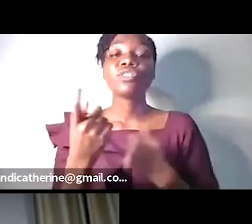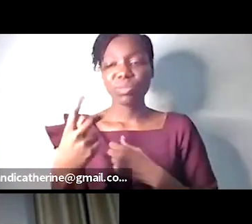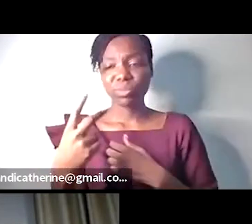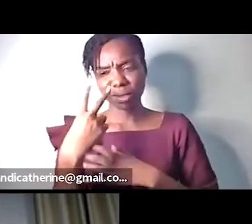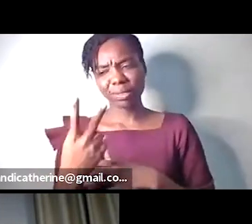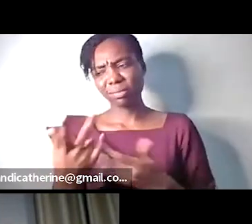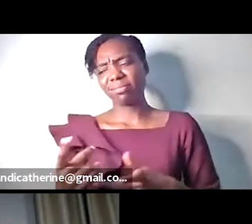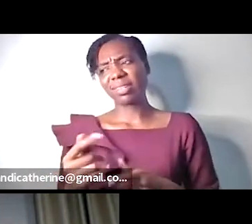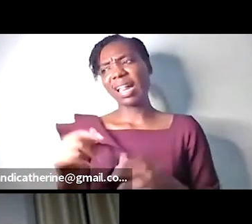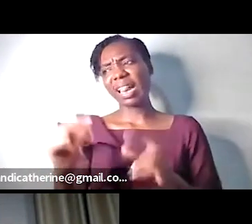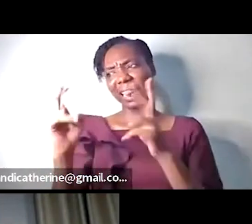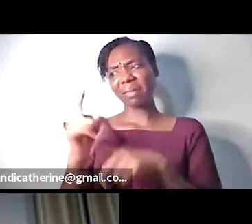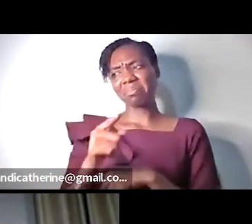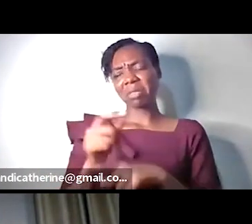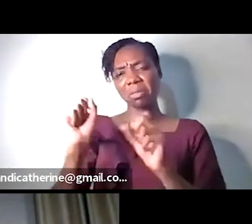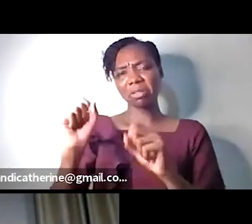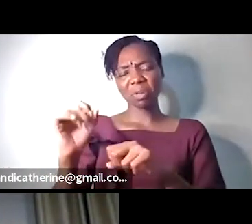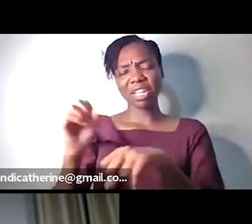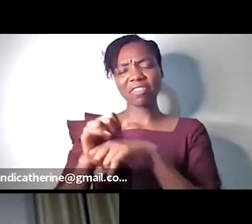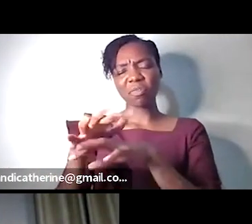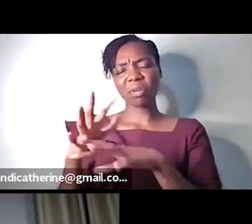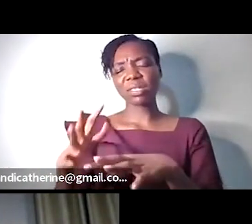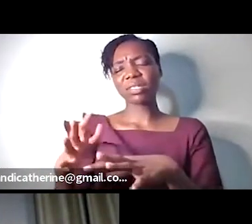and aspirations for women in East Africa?